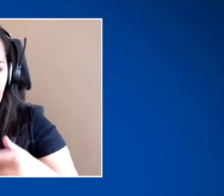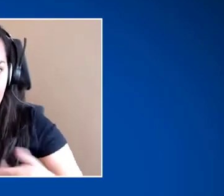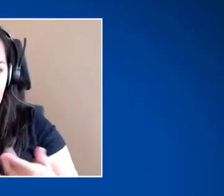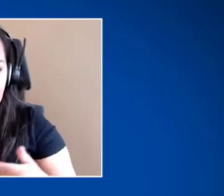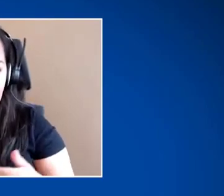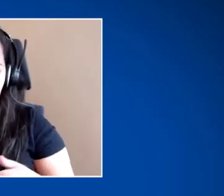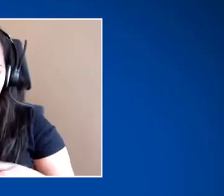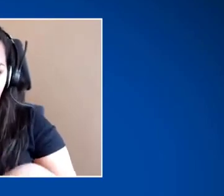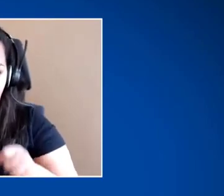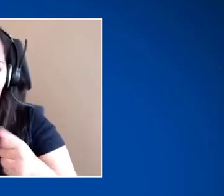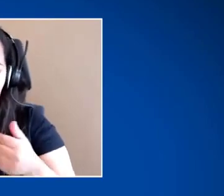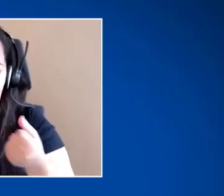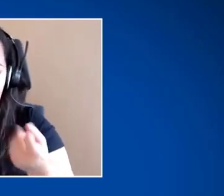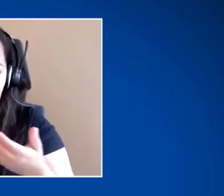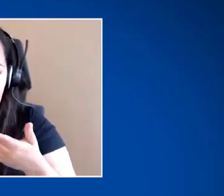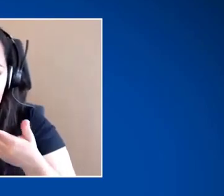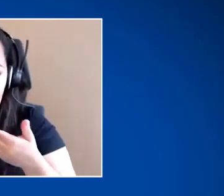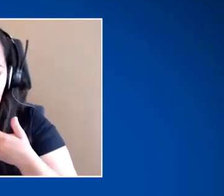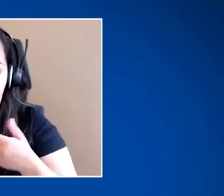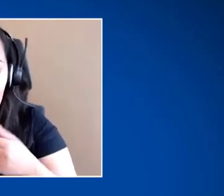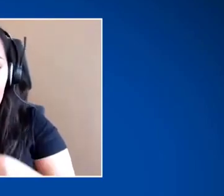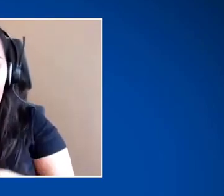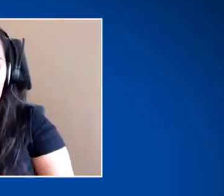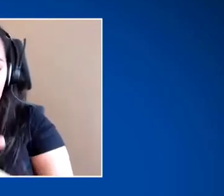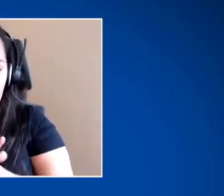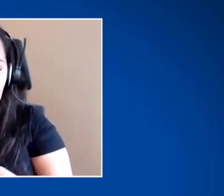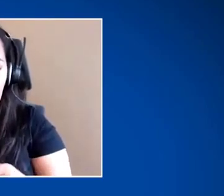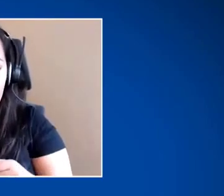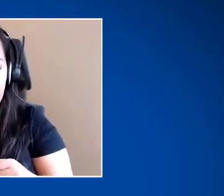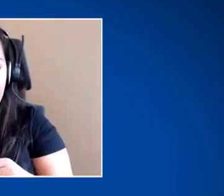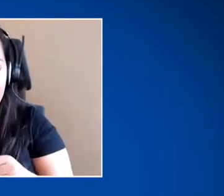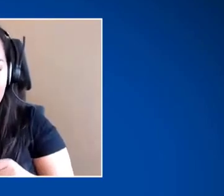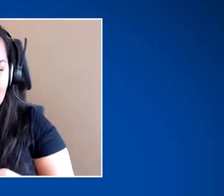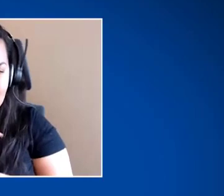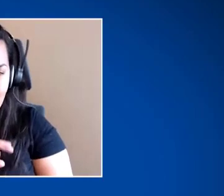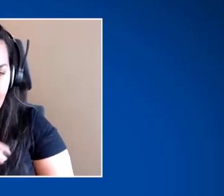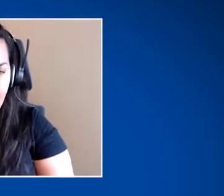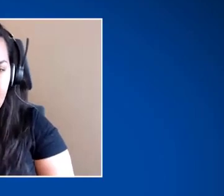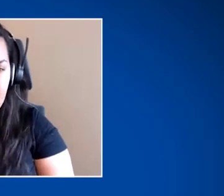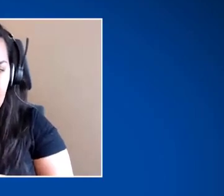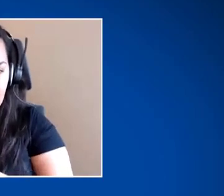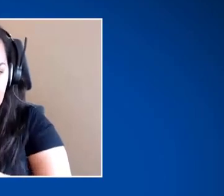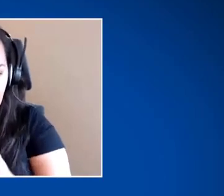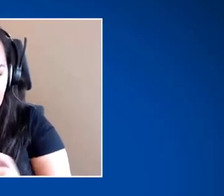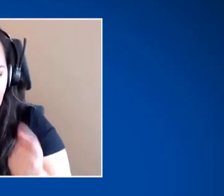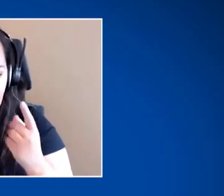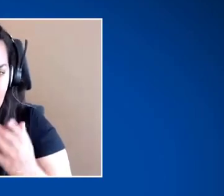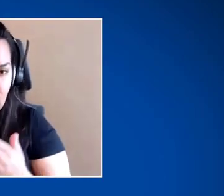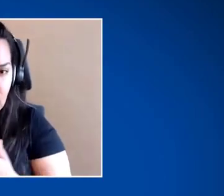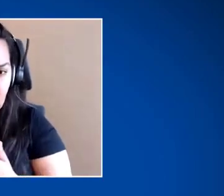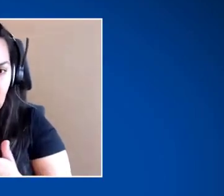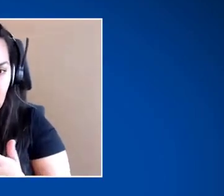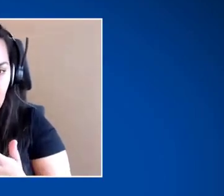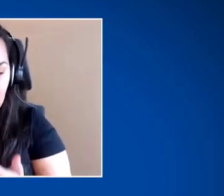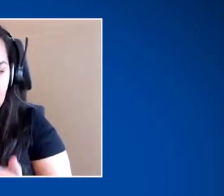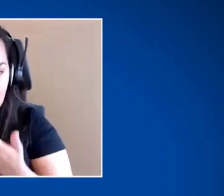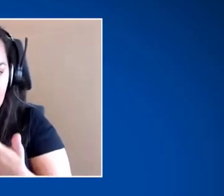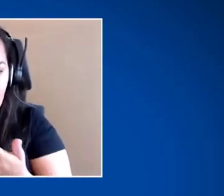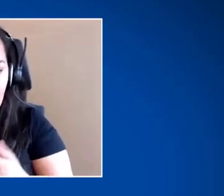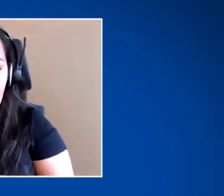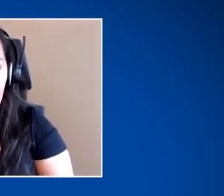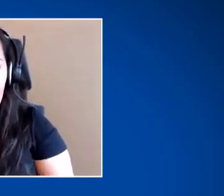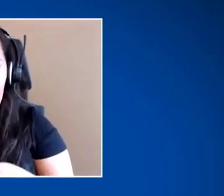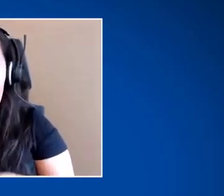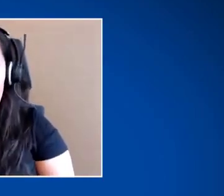applicants, reviewers, and NIH staff understand the new framework. My name is Megan Columbus. I'm the Communications Director